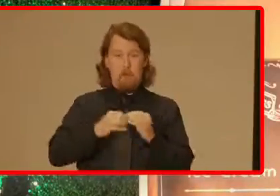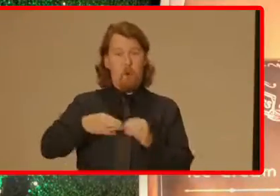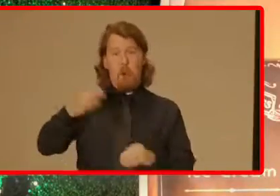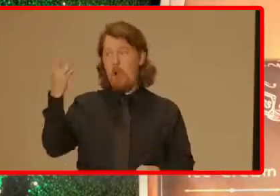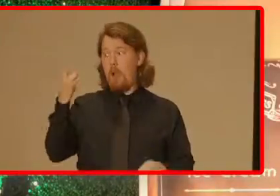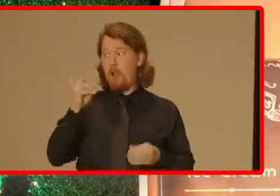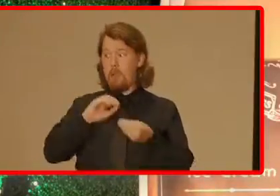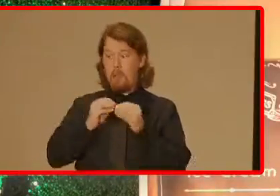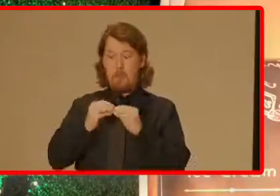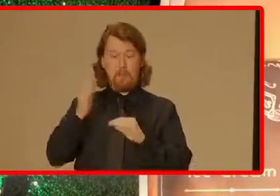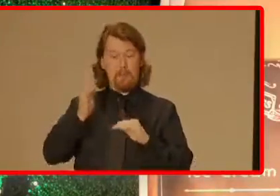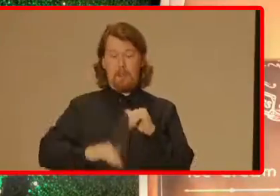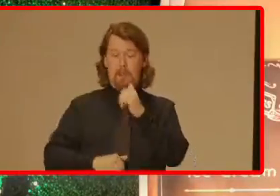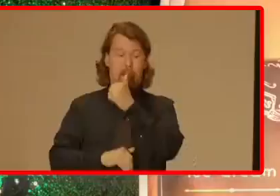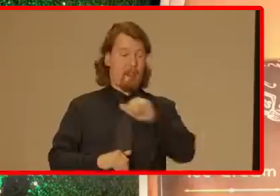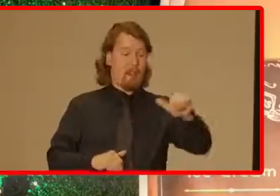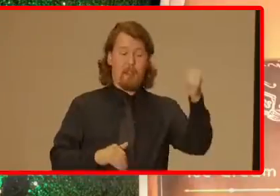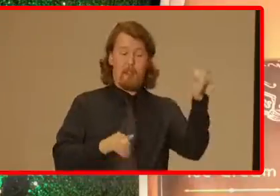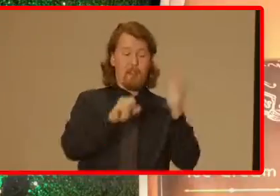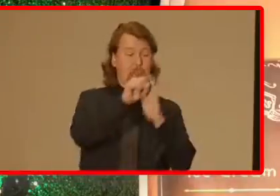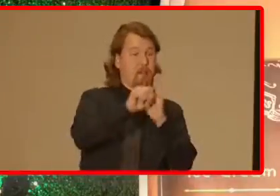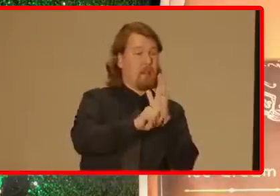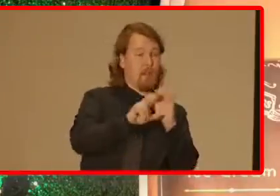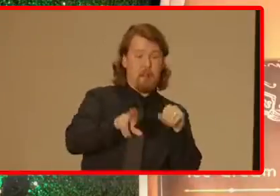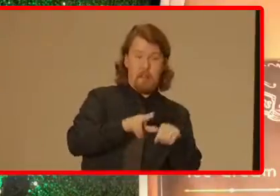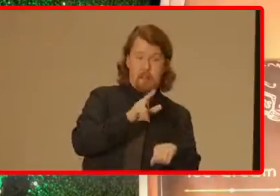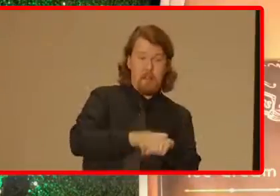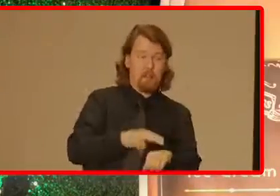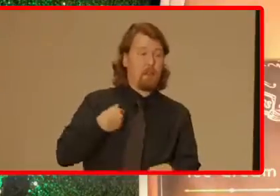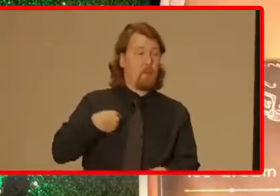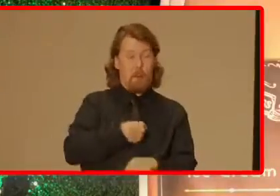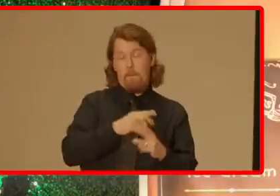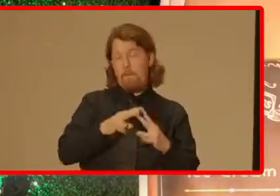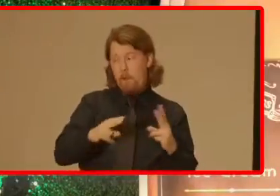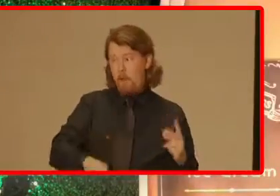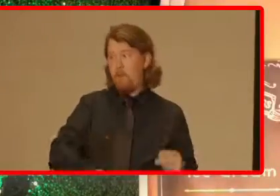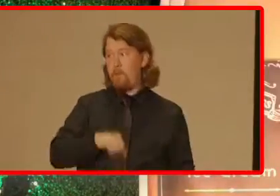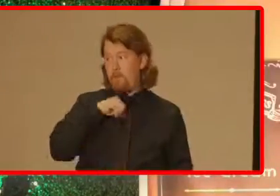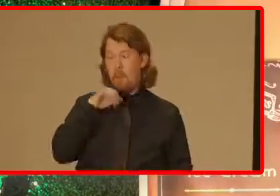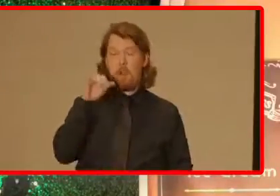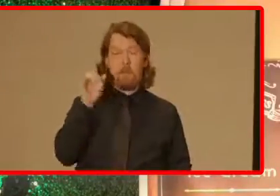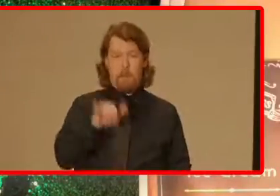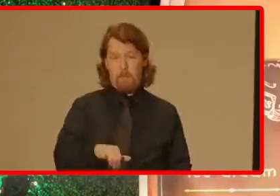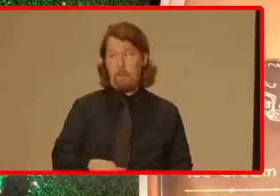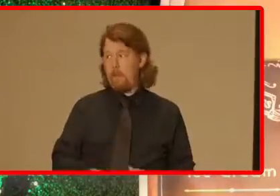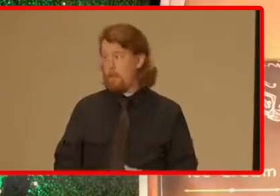other state in the nation. And that is something that we are very, very proud of.